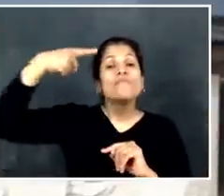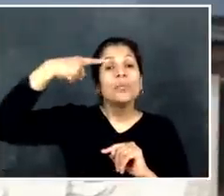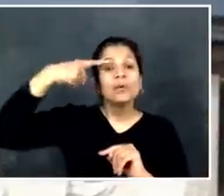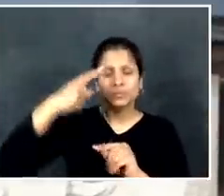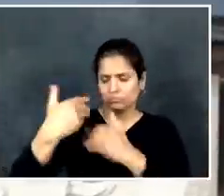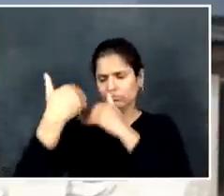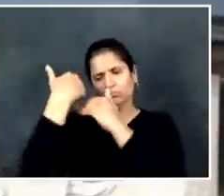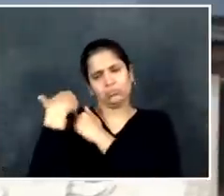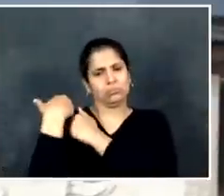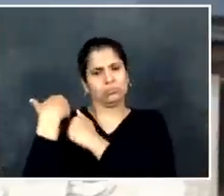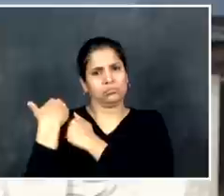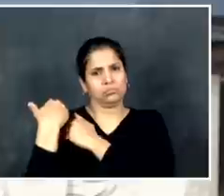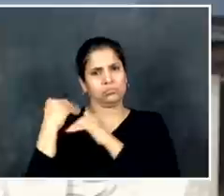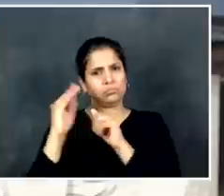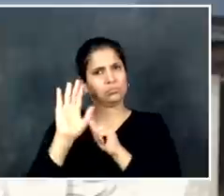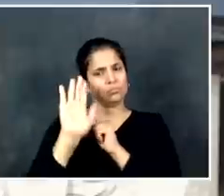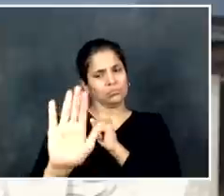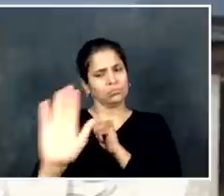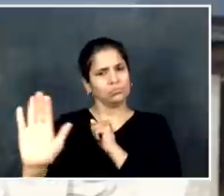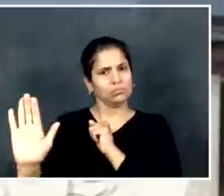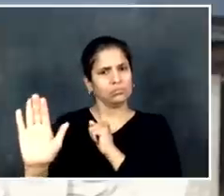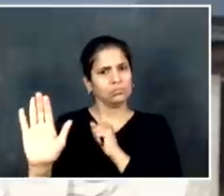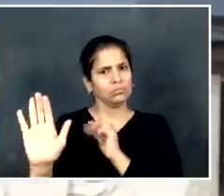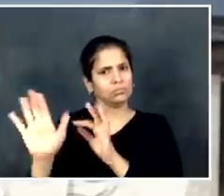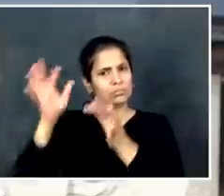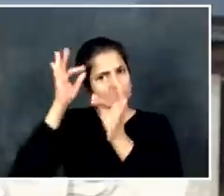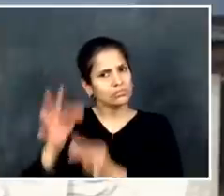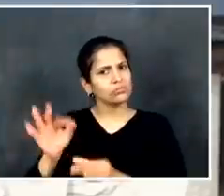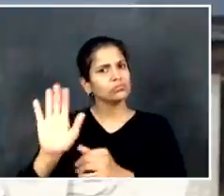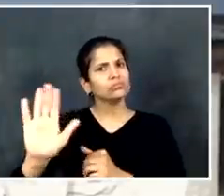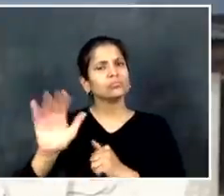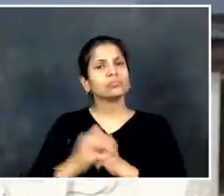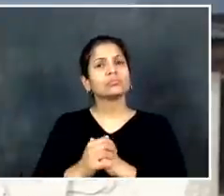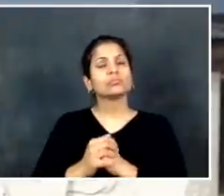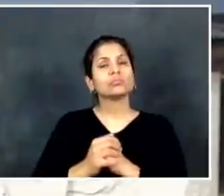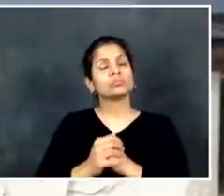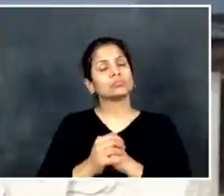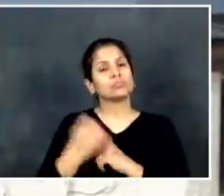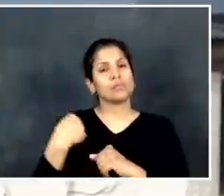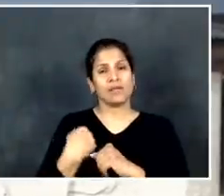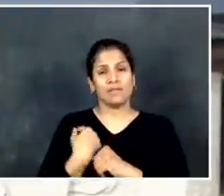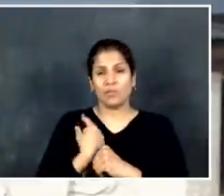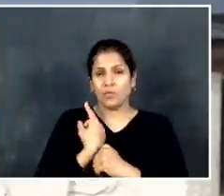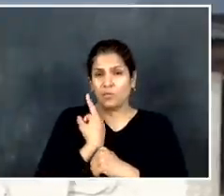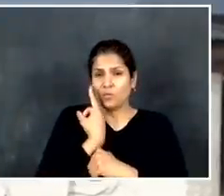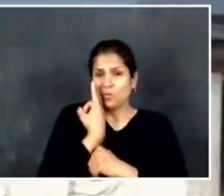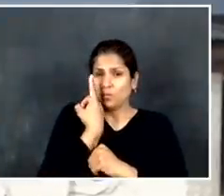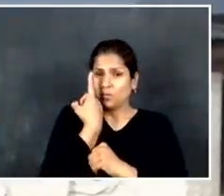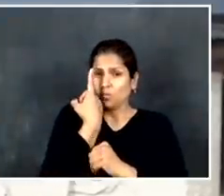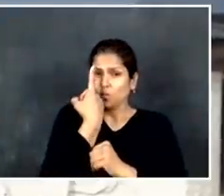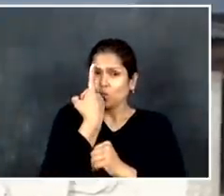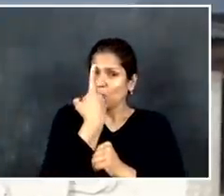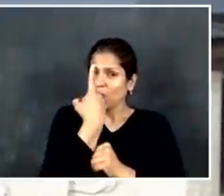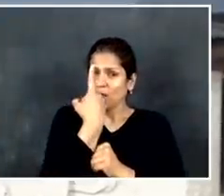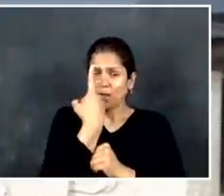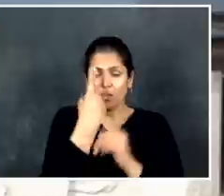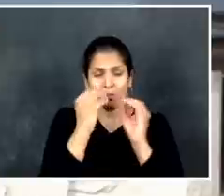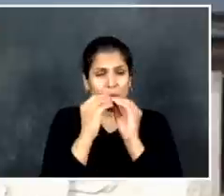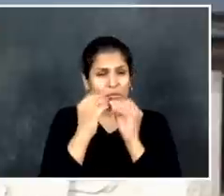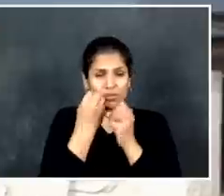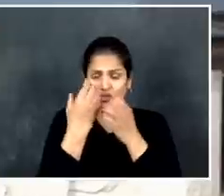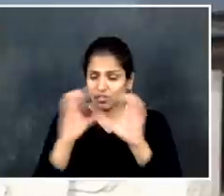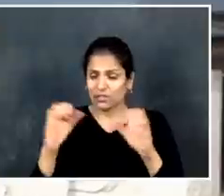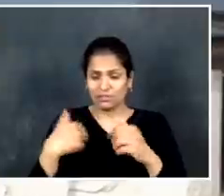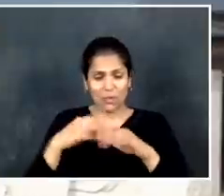right way. And if people jump the gun, we're going to pay for it. We're all going to pay for it. If I was in the room today with the president, I would say, Mr.